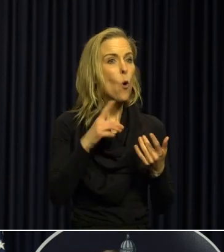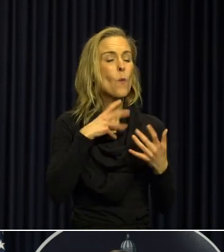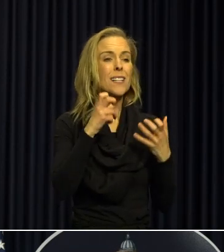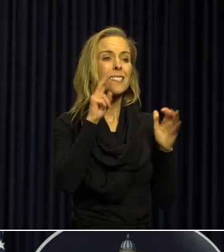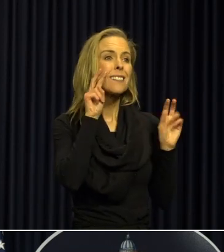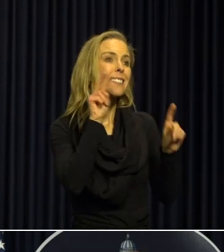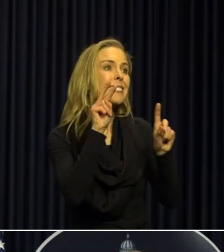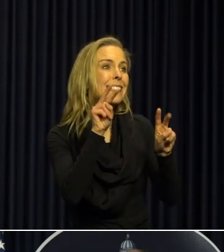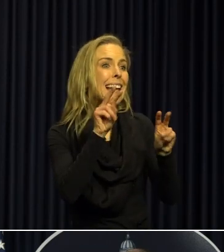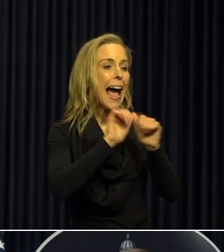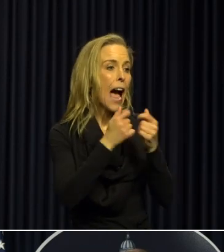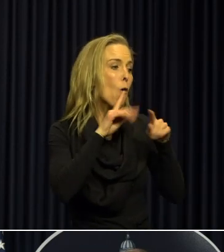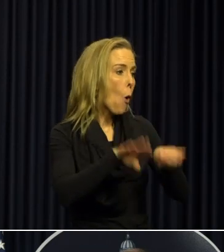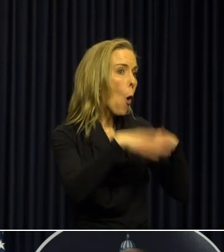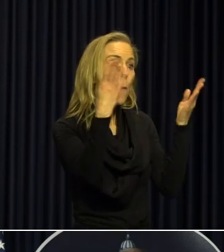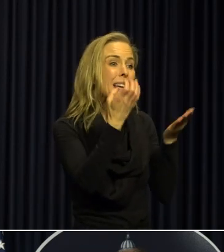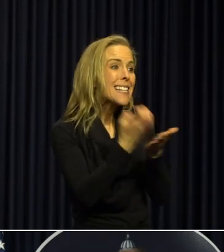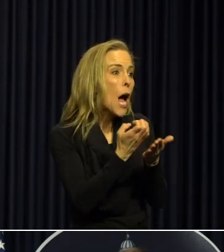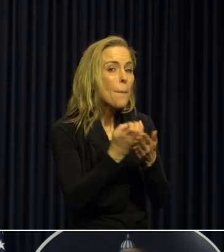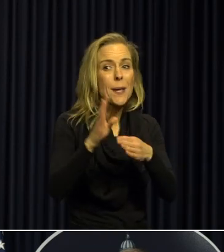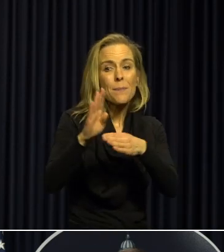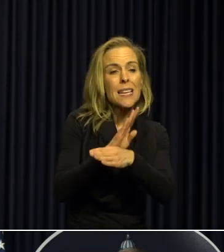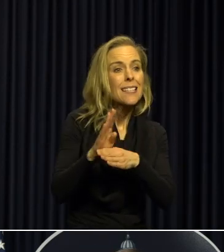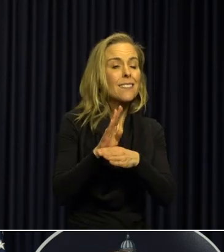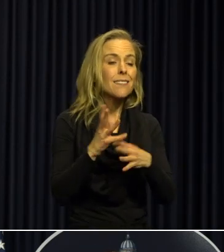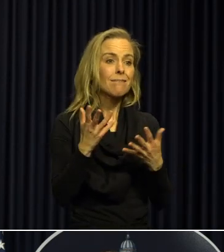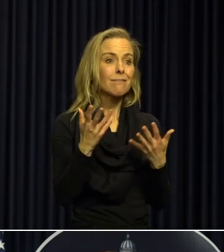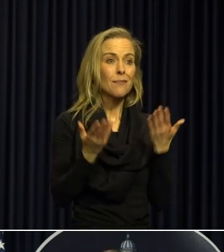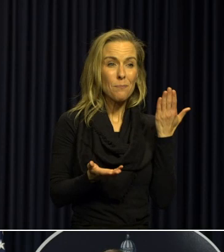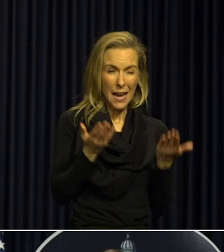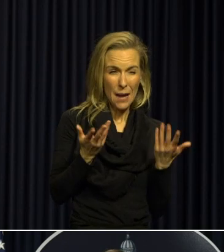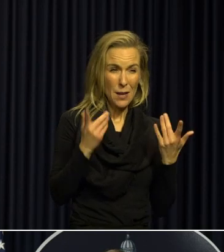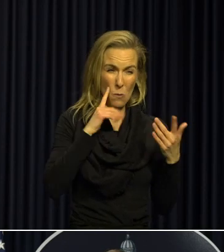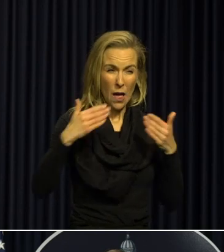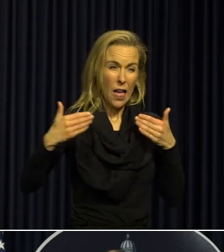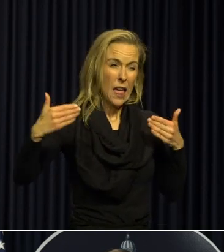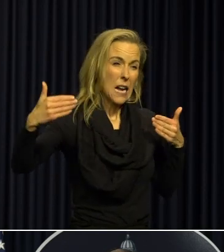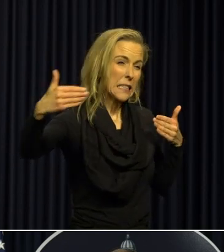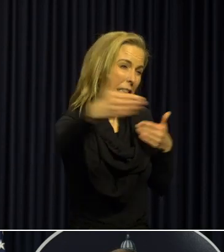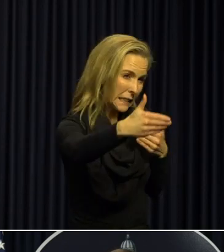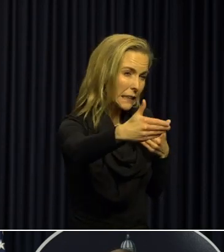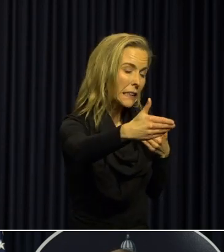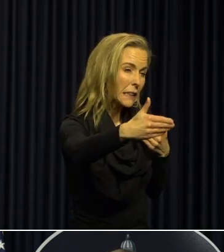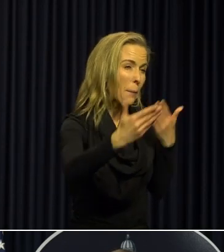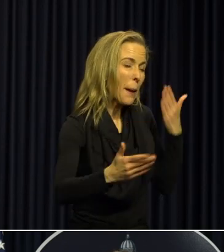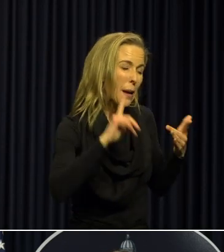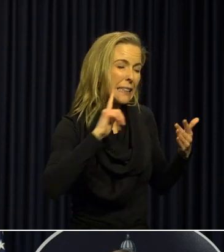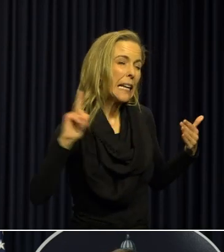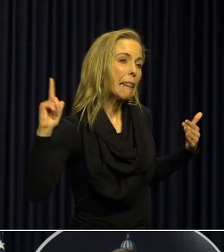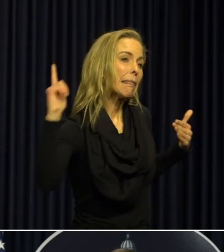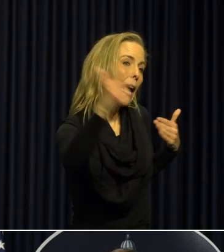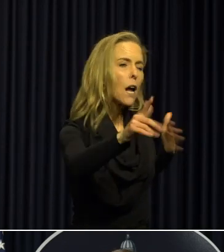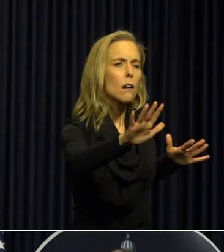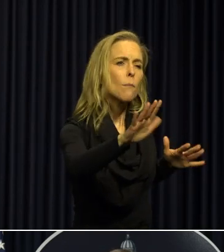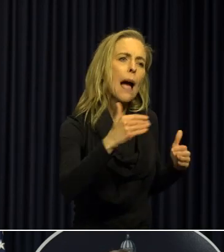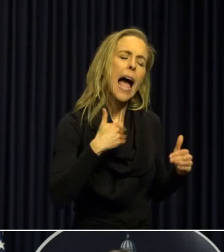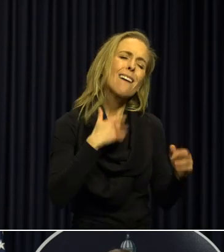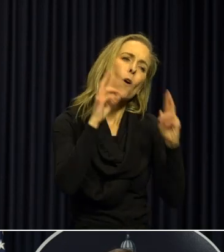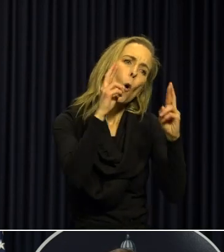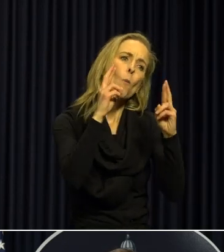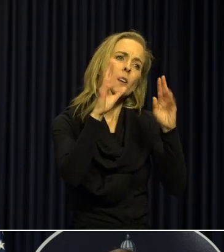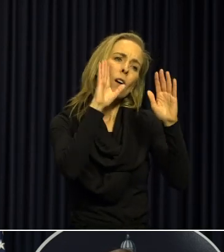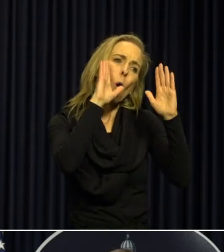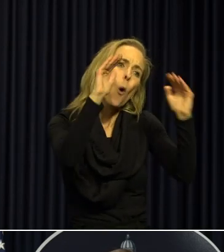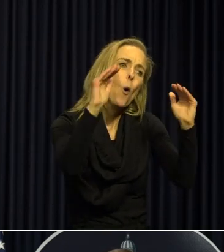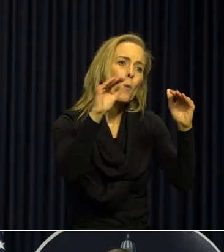up our economy, but there's a light at the end of the tunnel here too. It might be further away, but have hope. Have hope that we will eventually